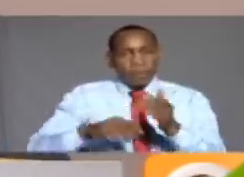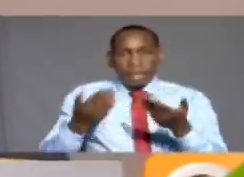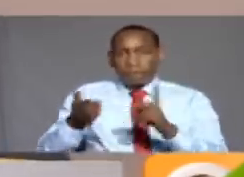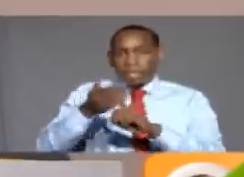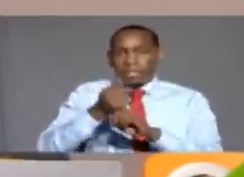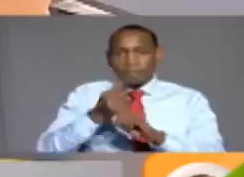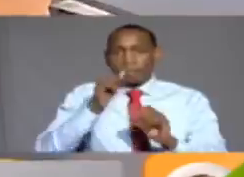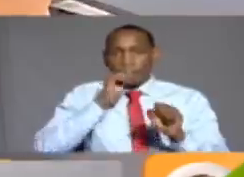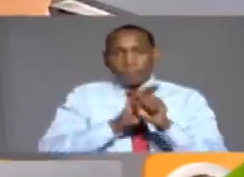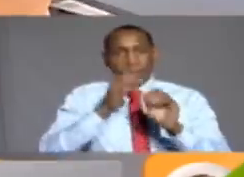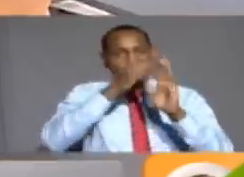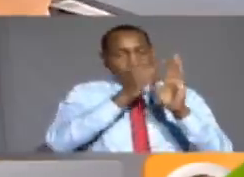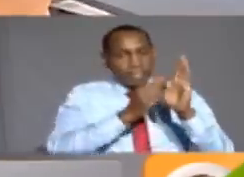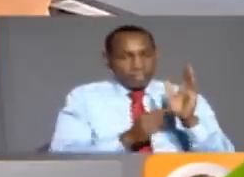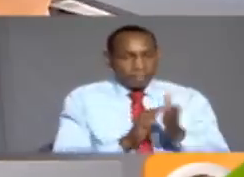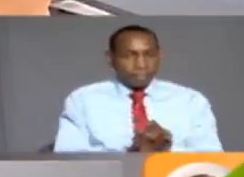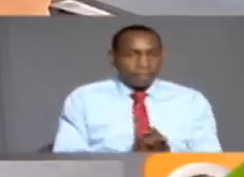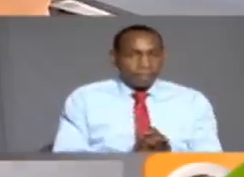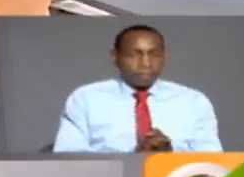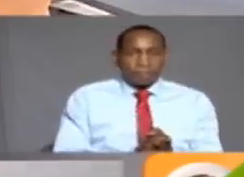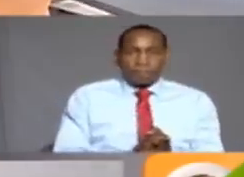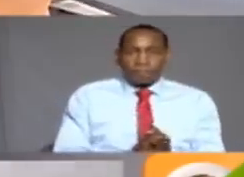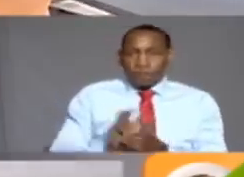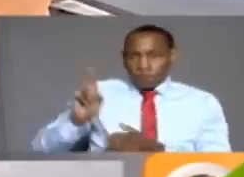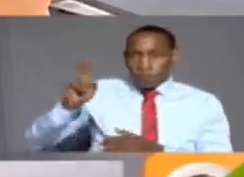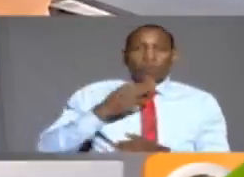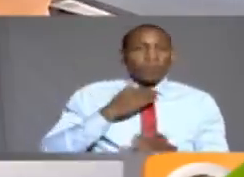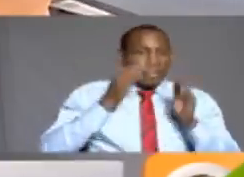promises? That is what he wants you to work on.